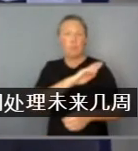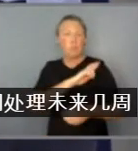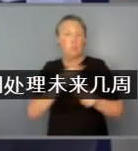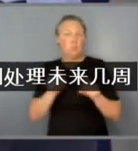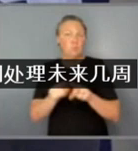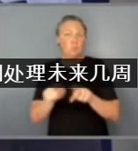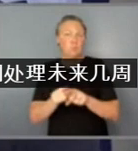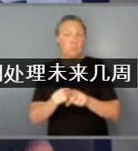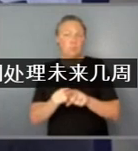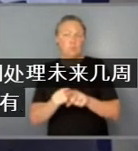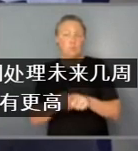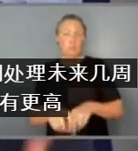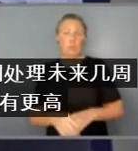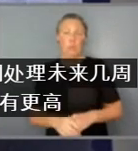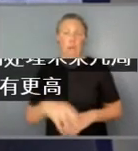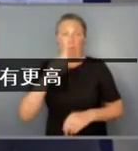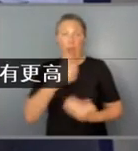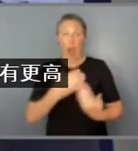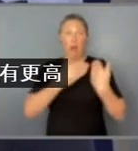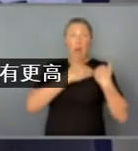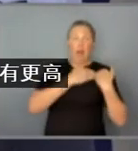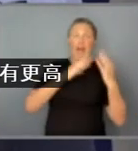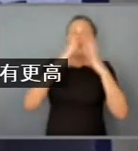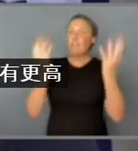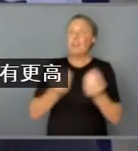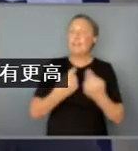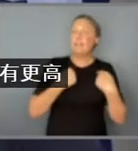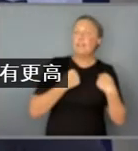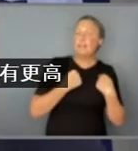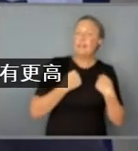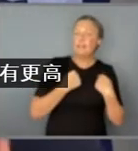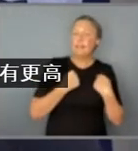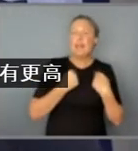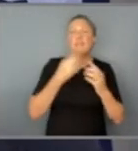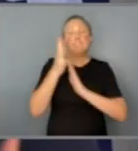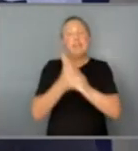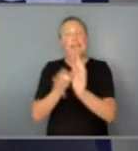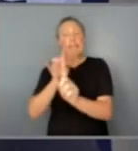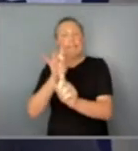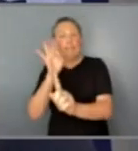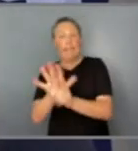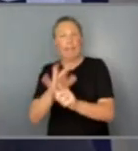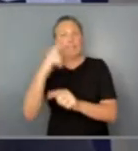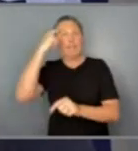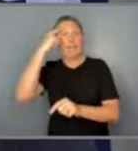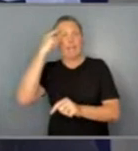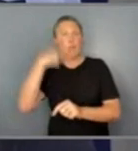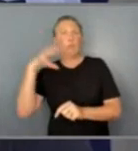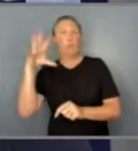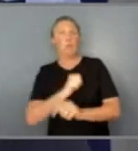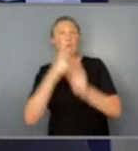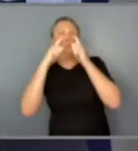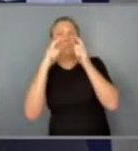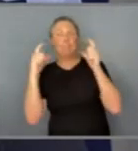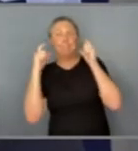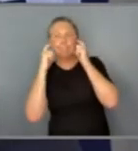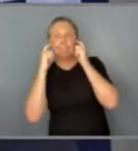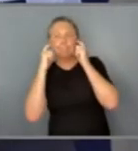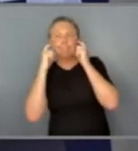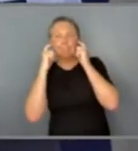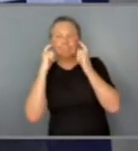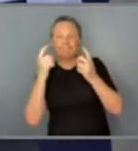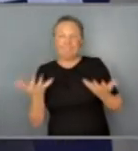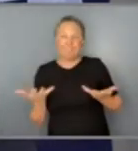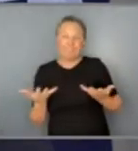well. And there will be a much greater level of self-regulation when we deal with the volume of cases that are likely